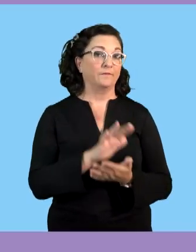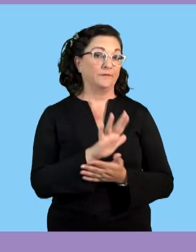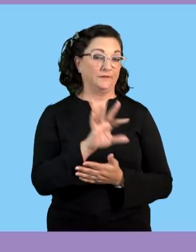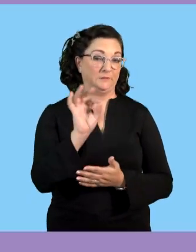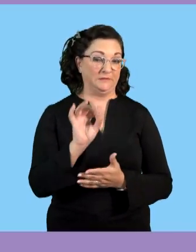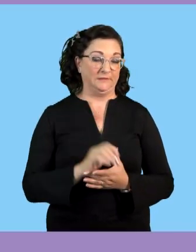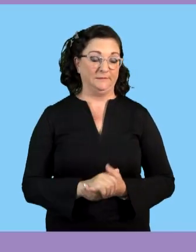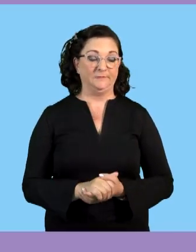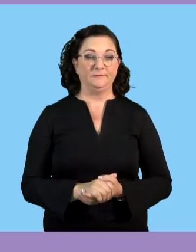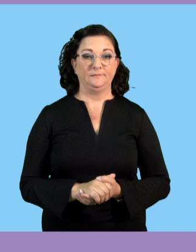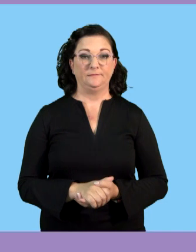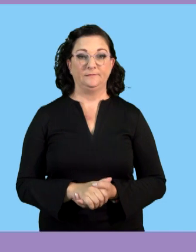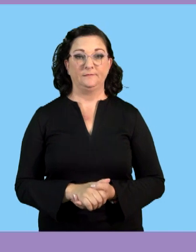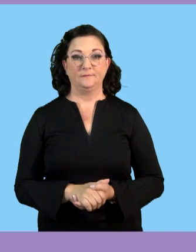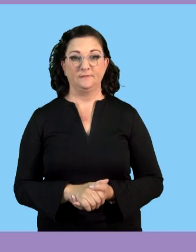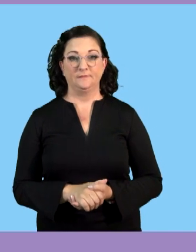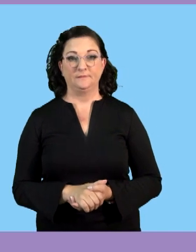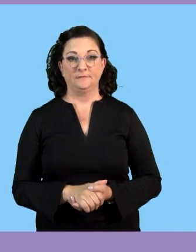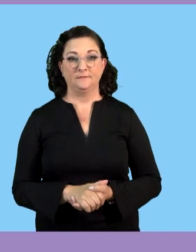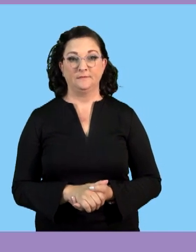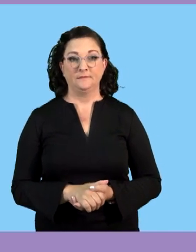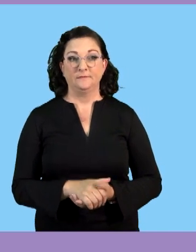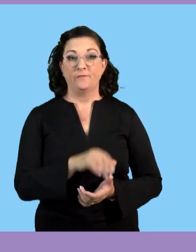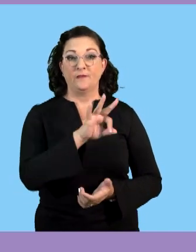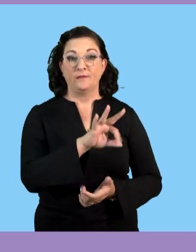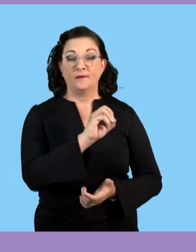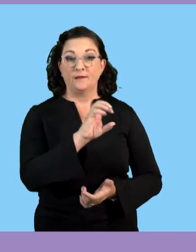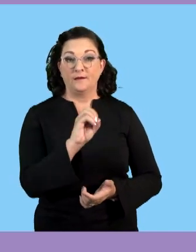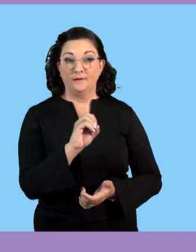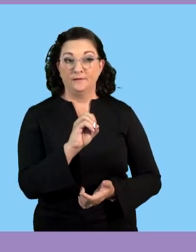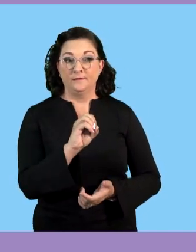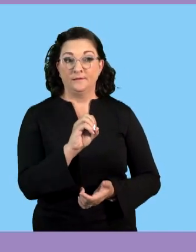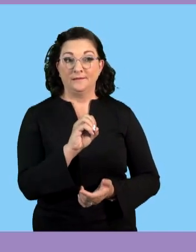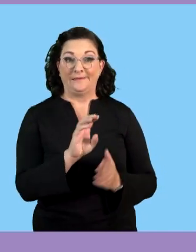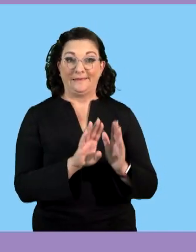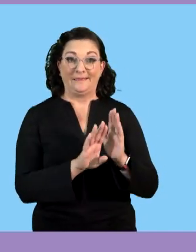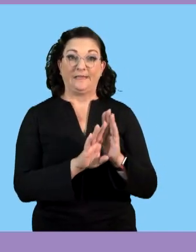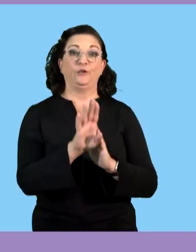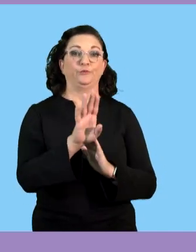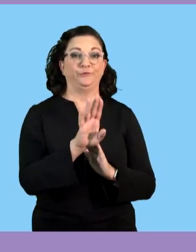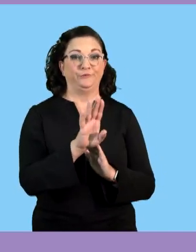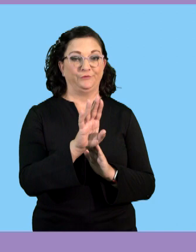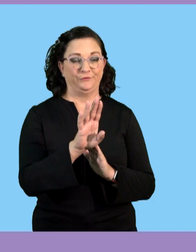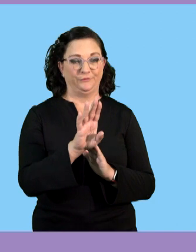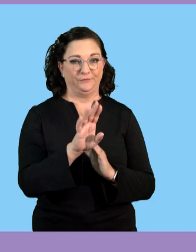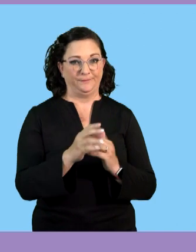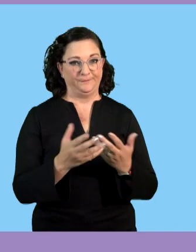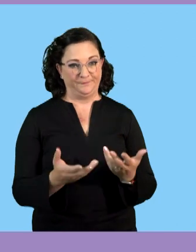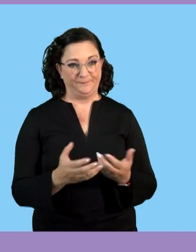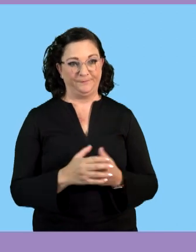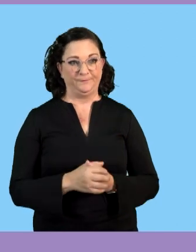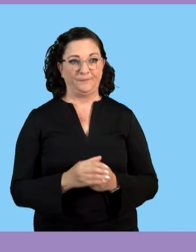by 15%. Remember, we're saying 300 increased